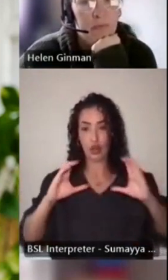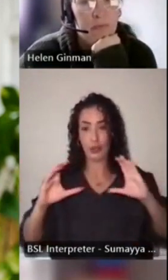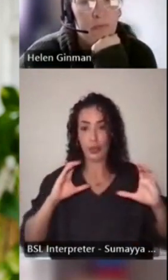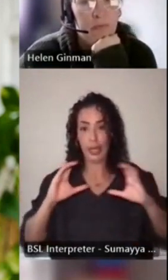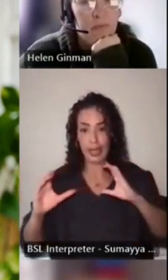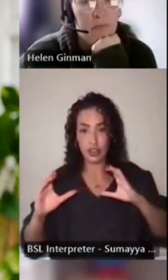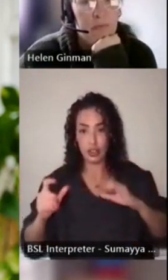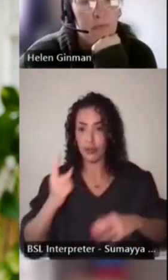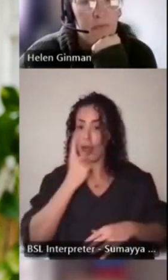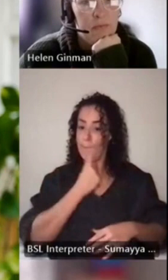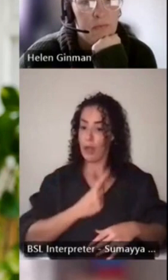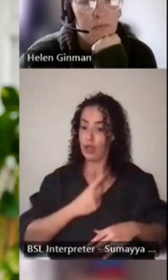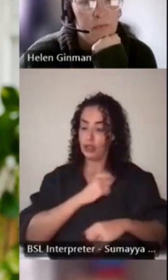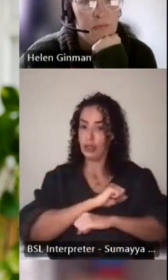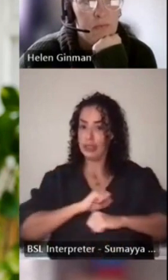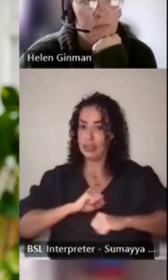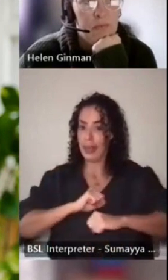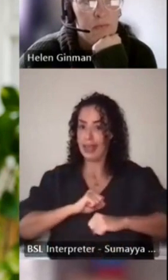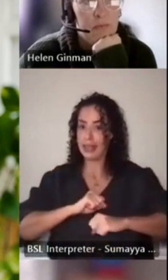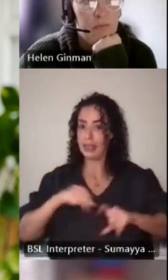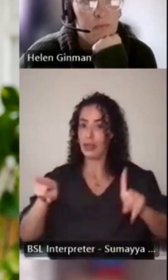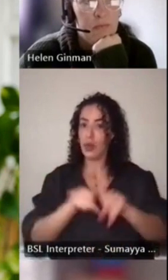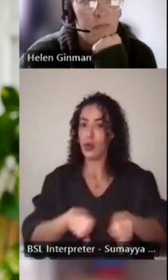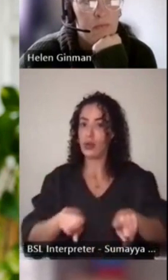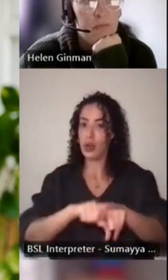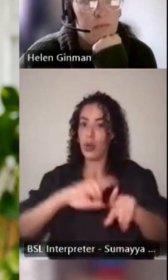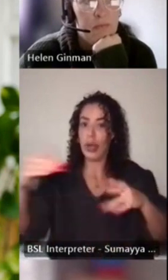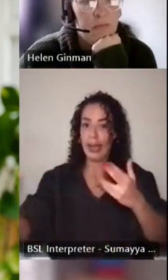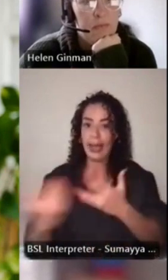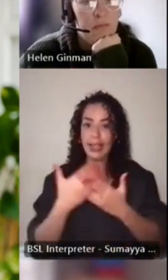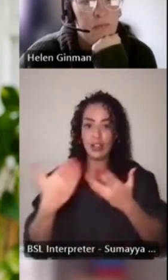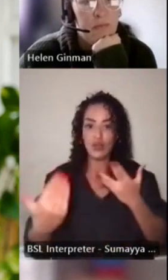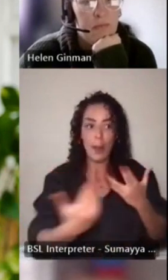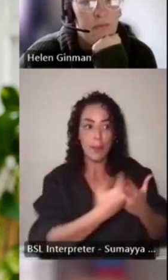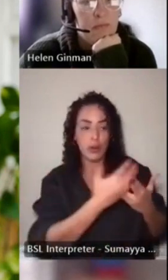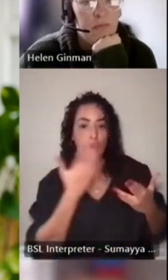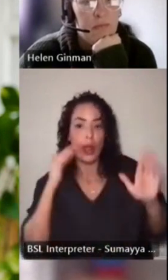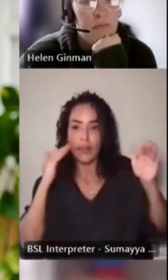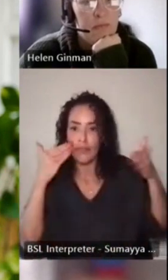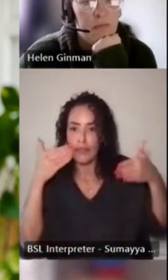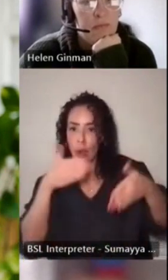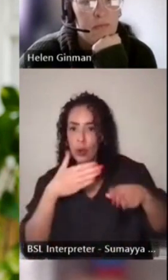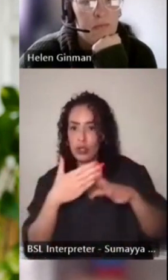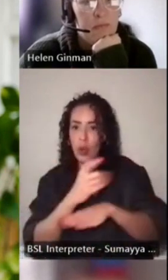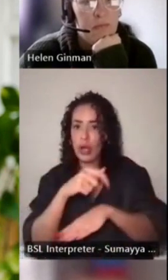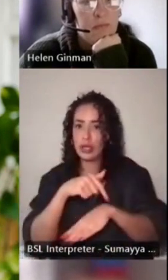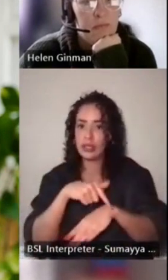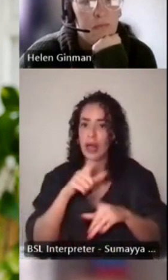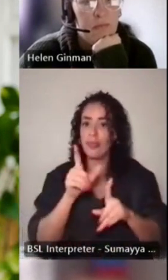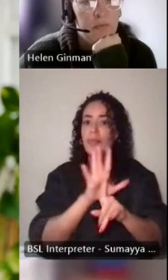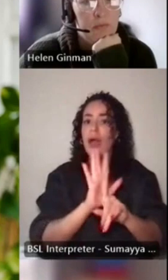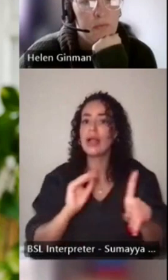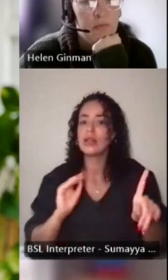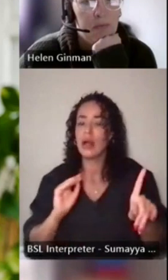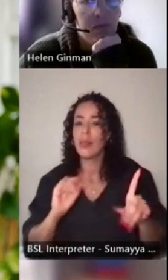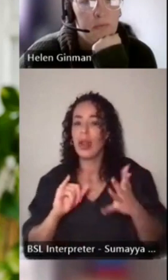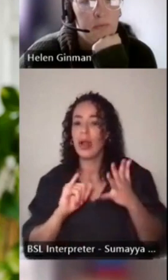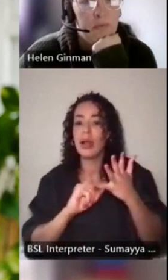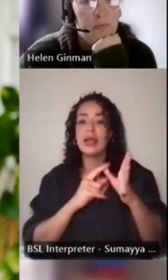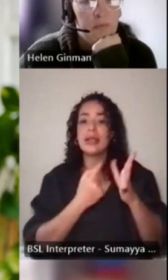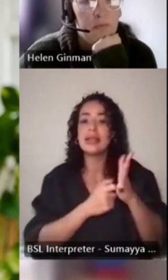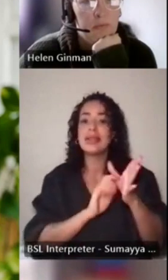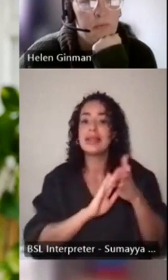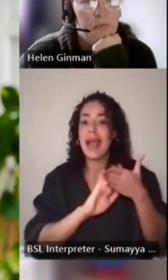regarding personal space and interruptions during focused work time. For instance, Sarah, a project